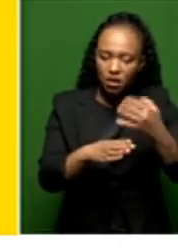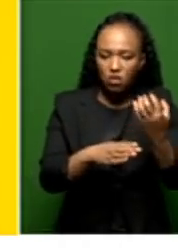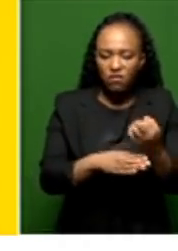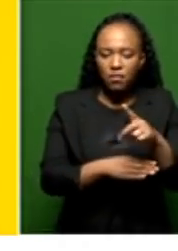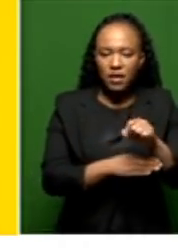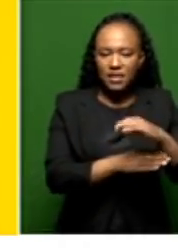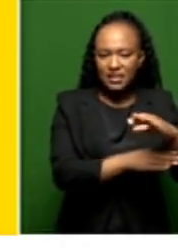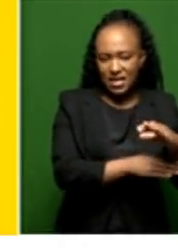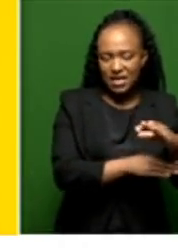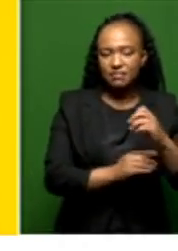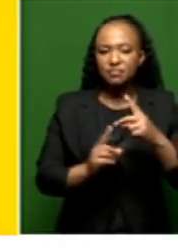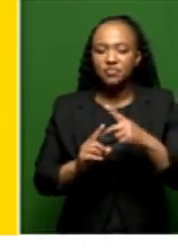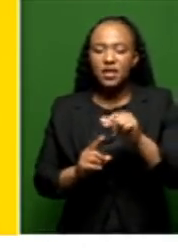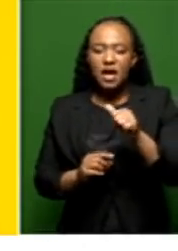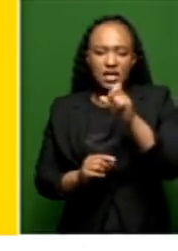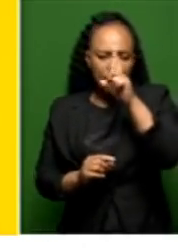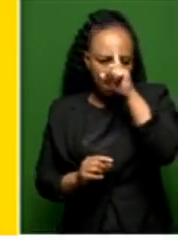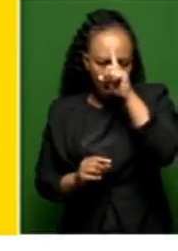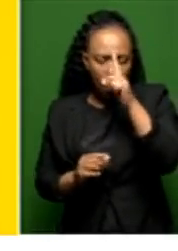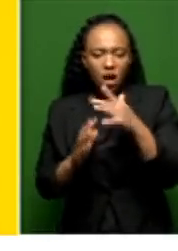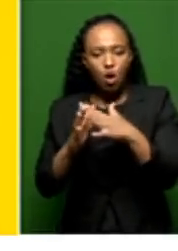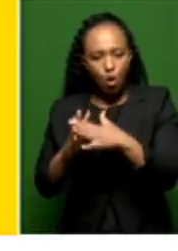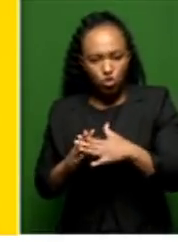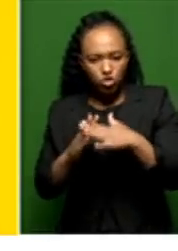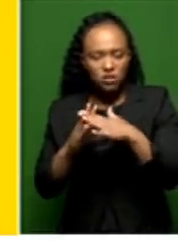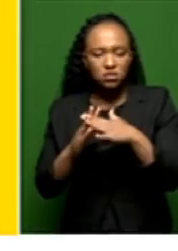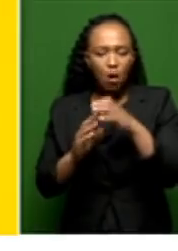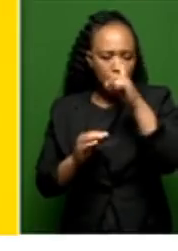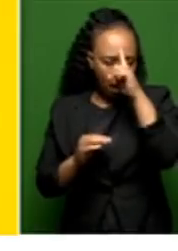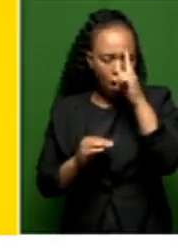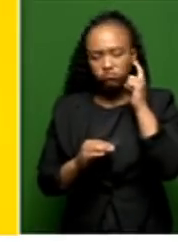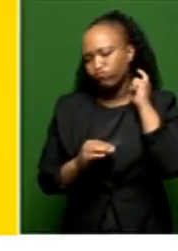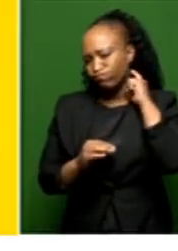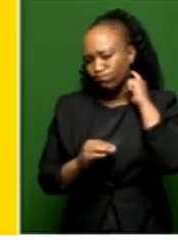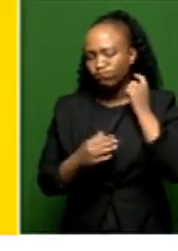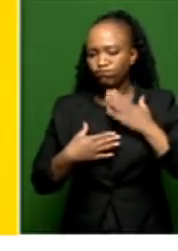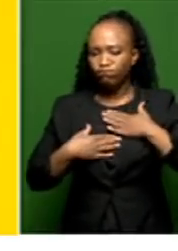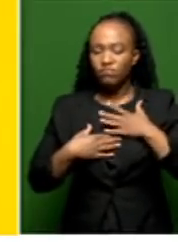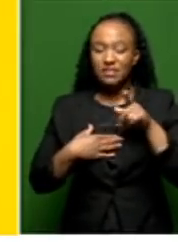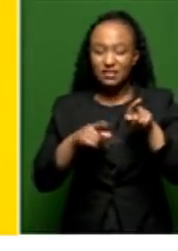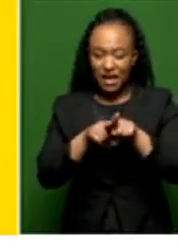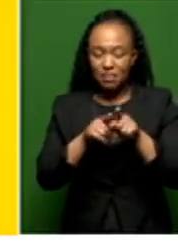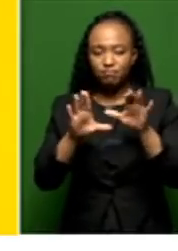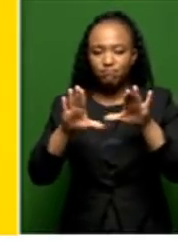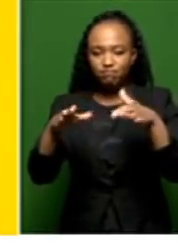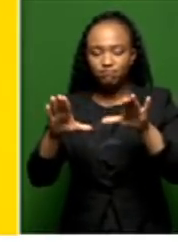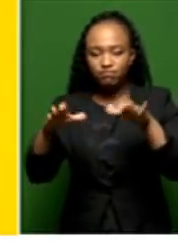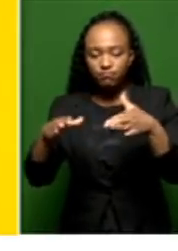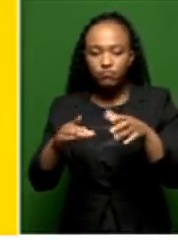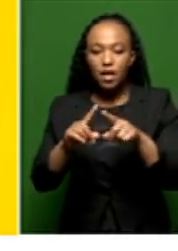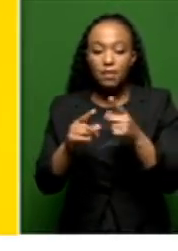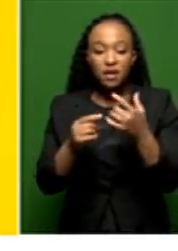PAC and the Black Consciousness Movement on their own were experiencing. But if you come back to the